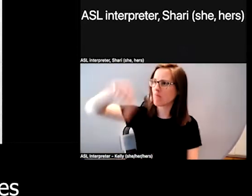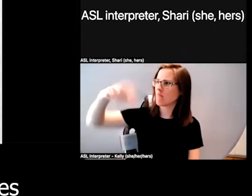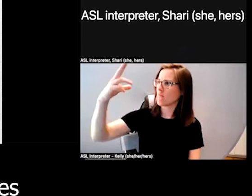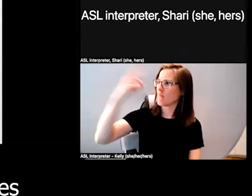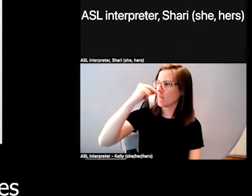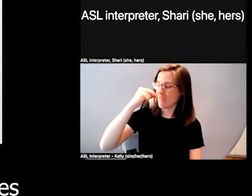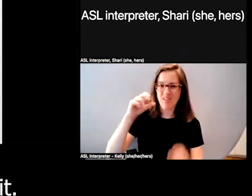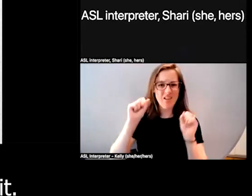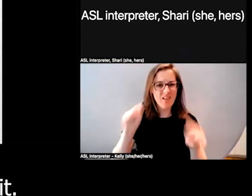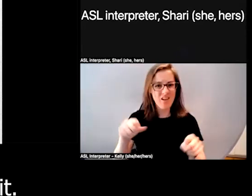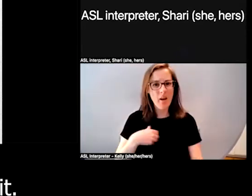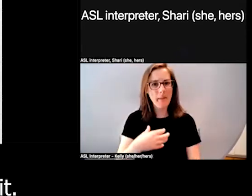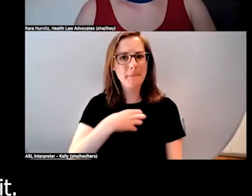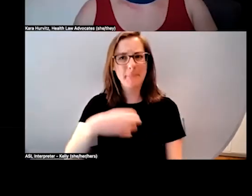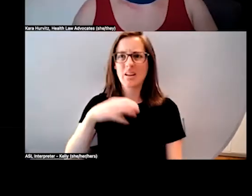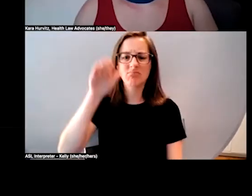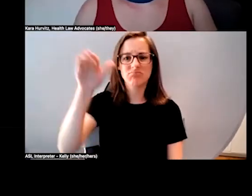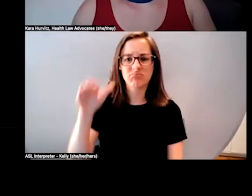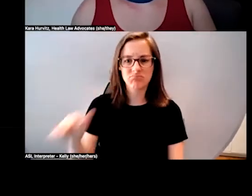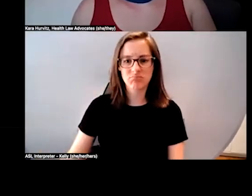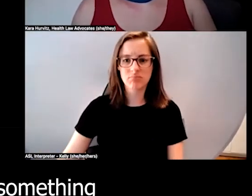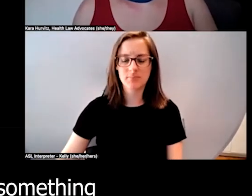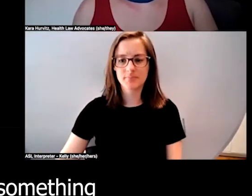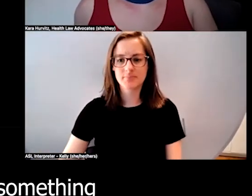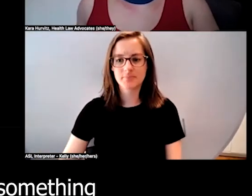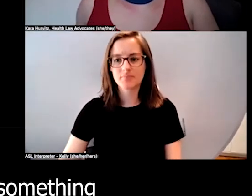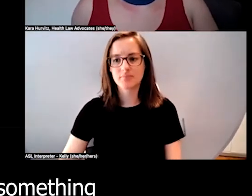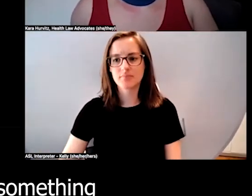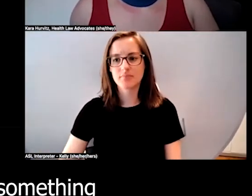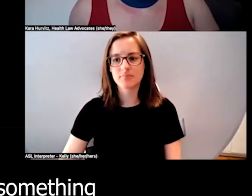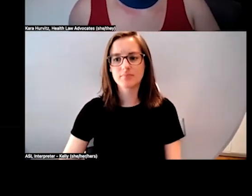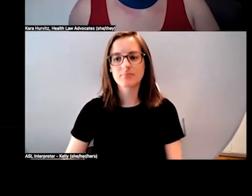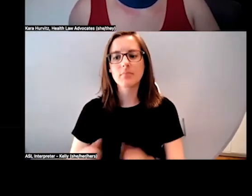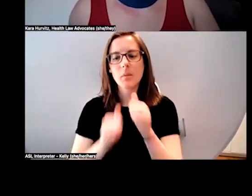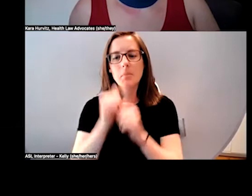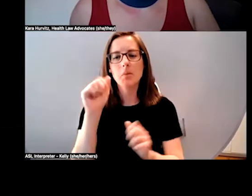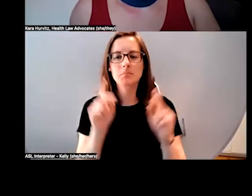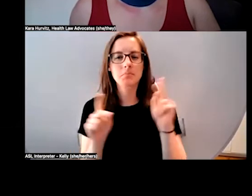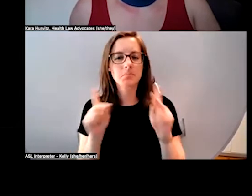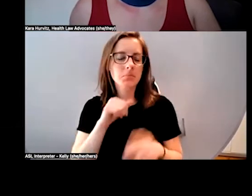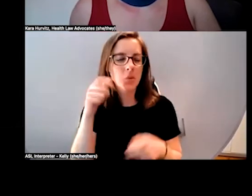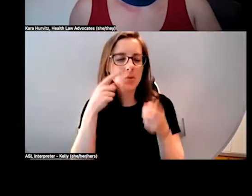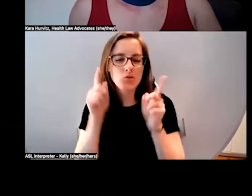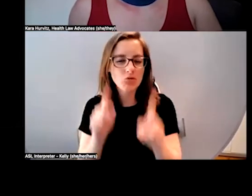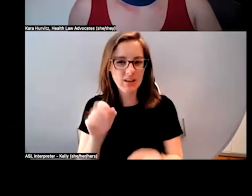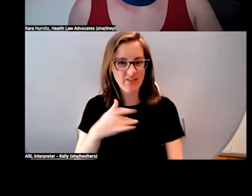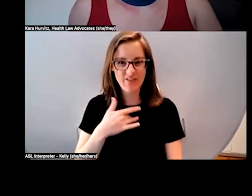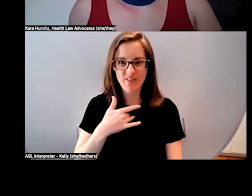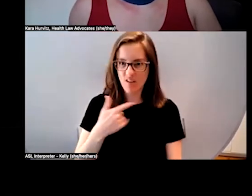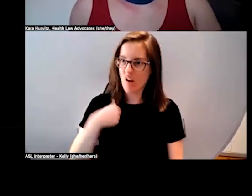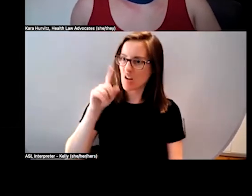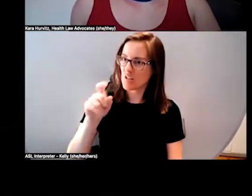of services. If you don't agree with it, and most folks don't if they believe they need something and it's been denied.